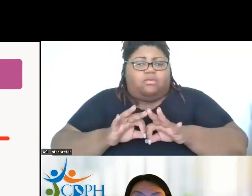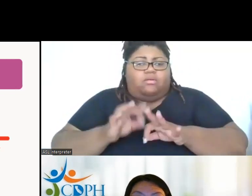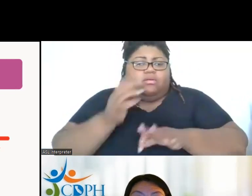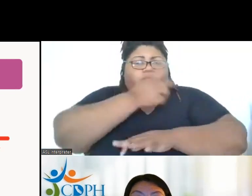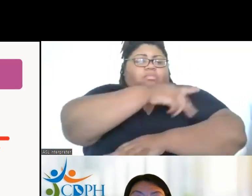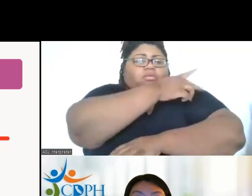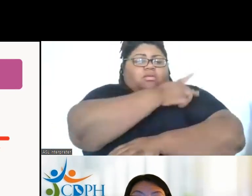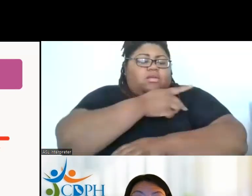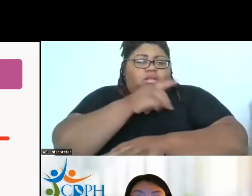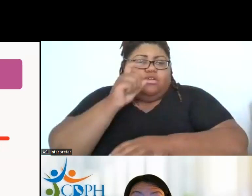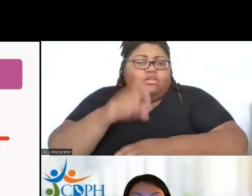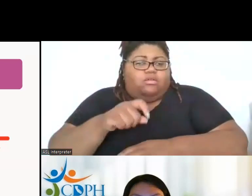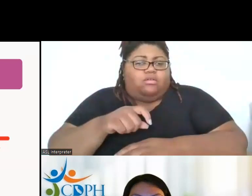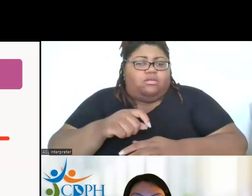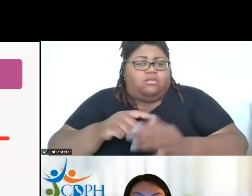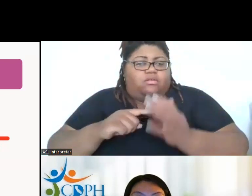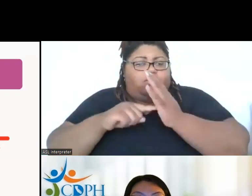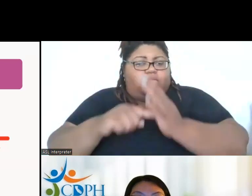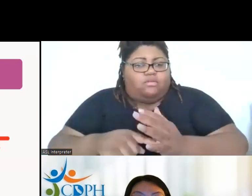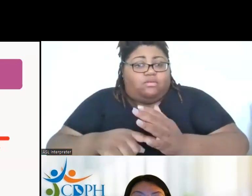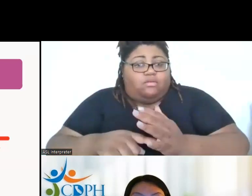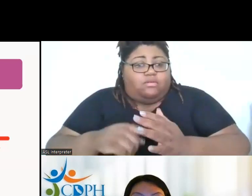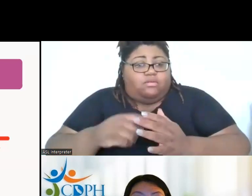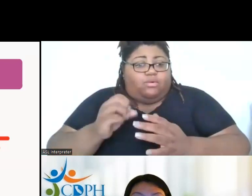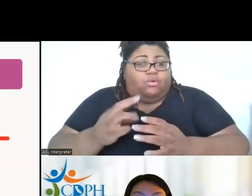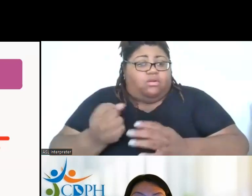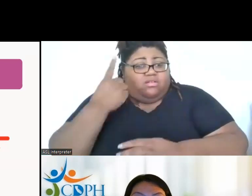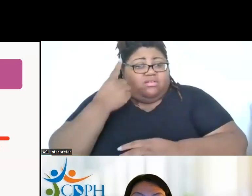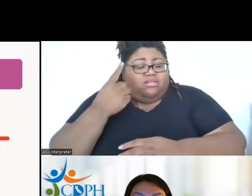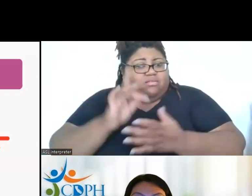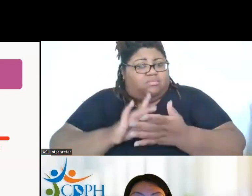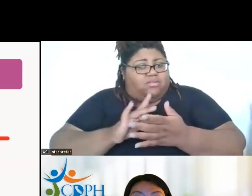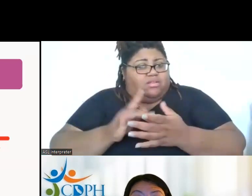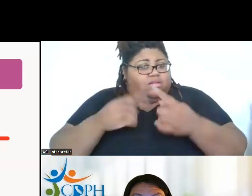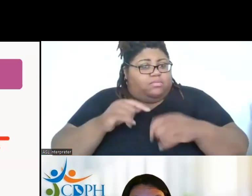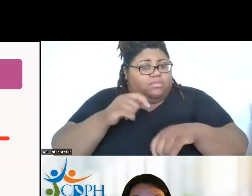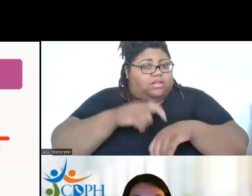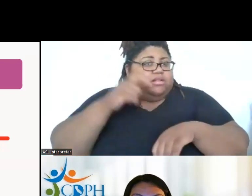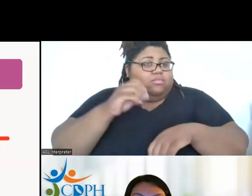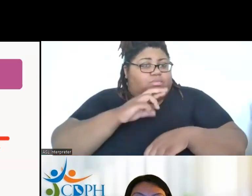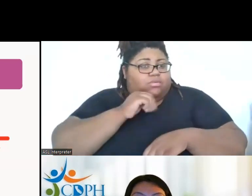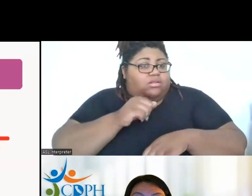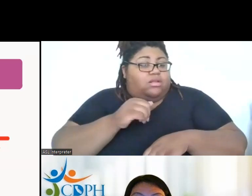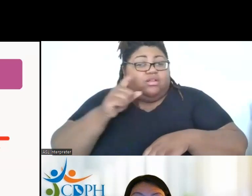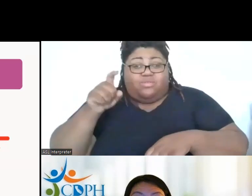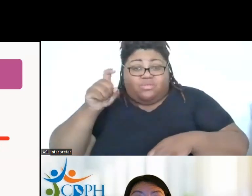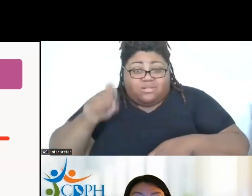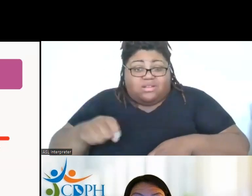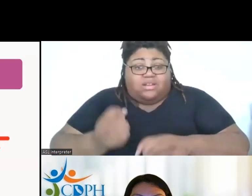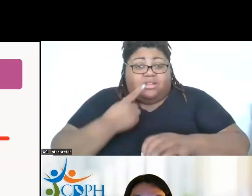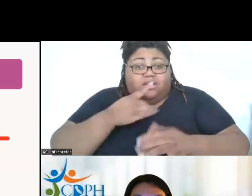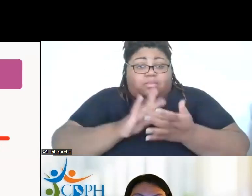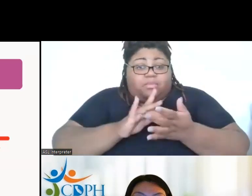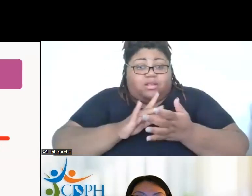that the medications will come in time, because again, you have to take pills within 5 days of